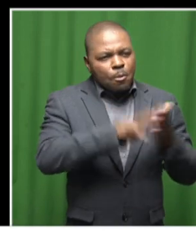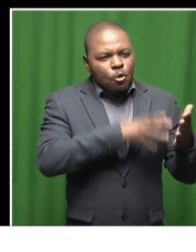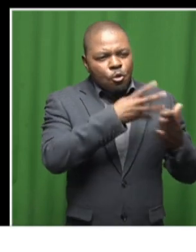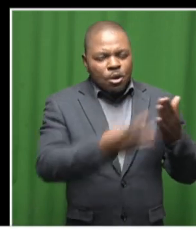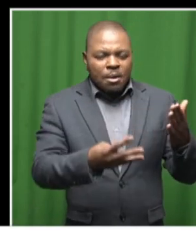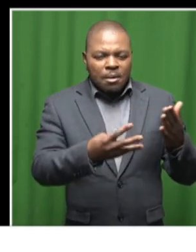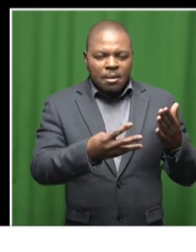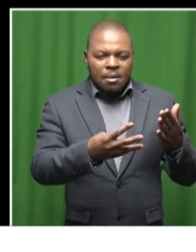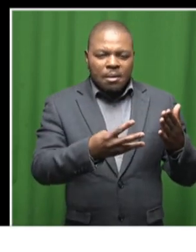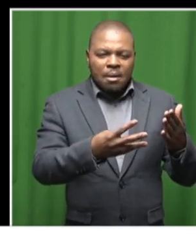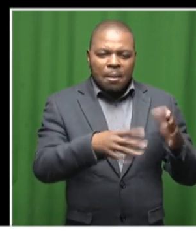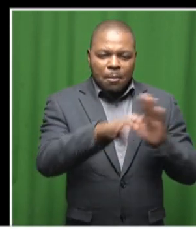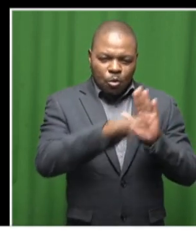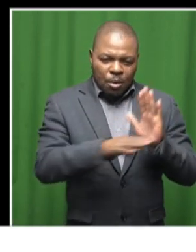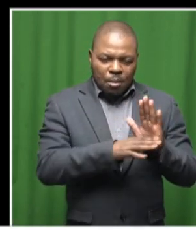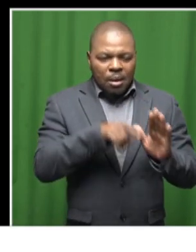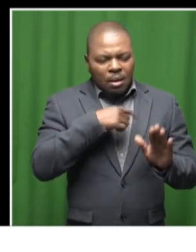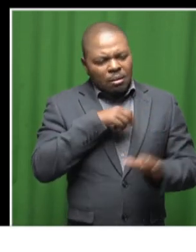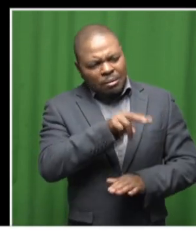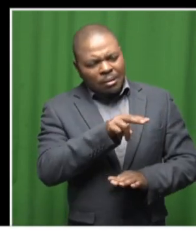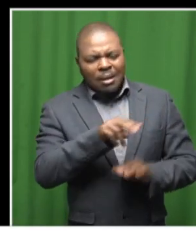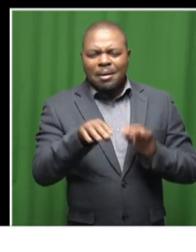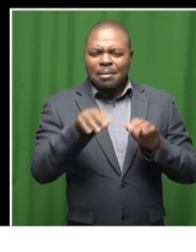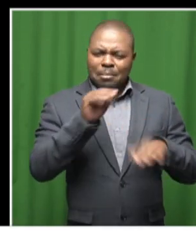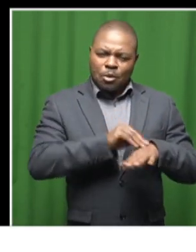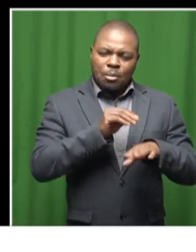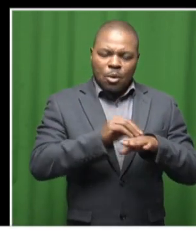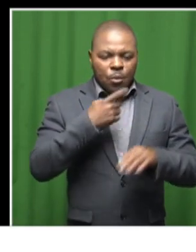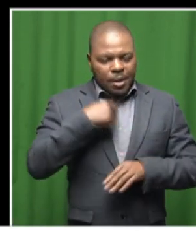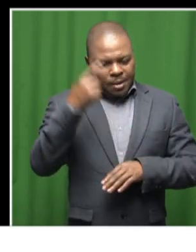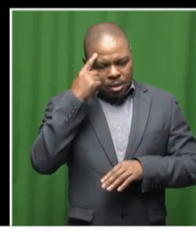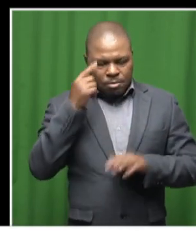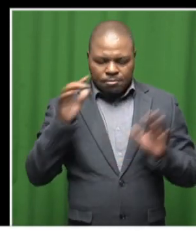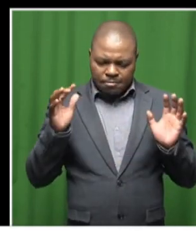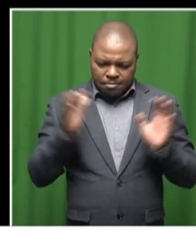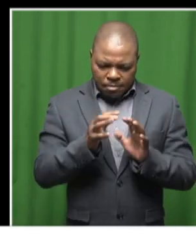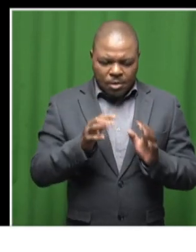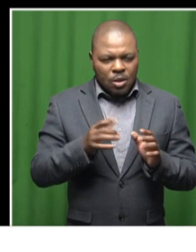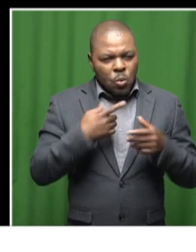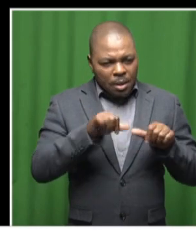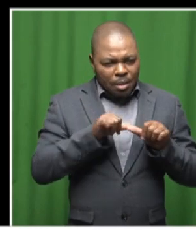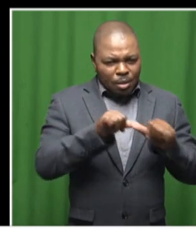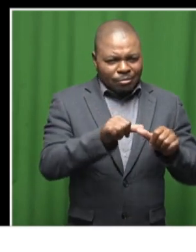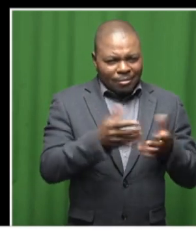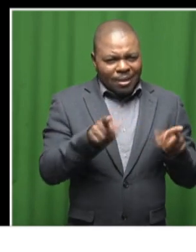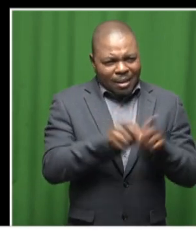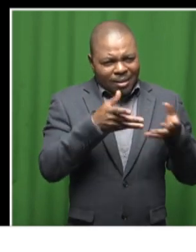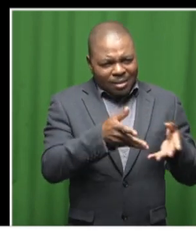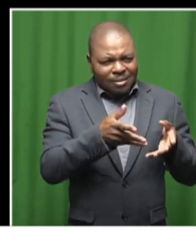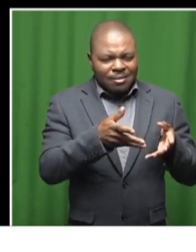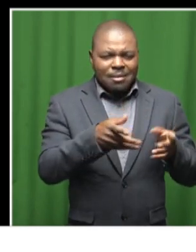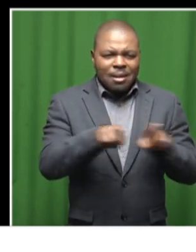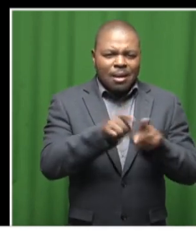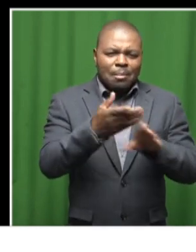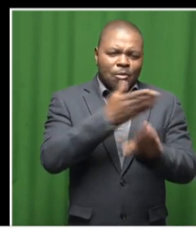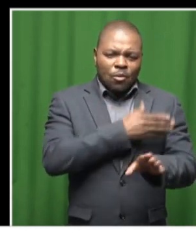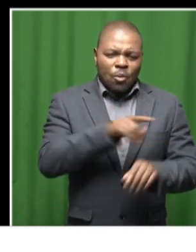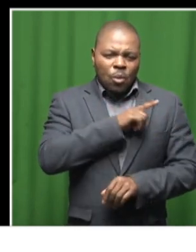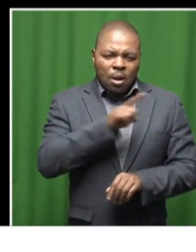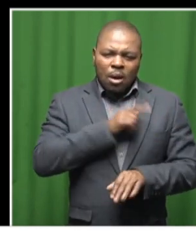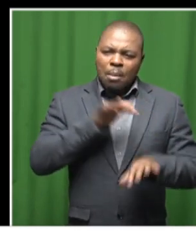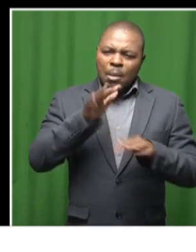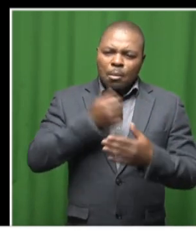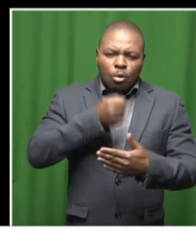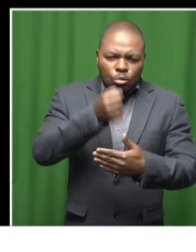program. Right. And this troubled us. And we came together and we said, we can't carry on as we've always done. Get people, they cook,